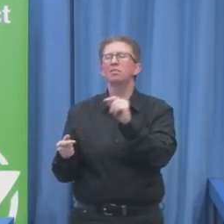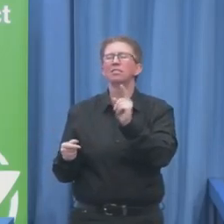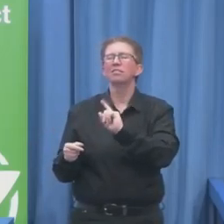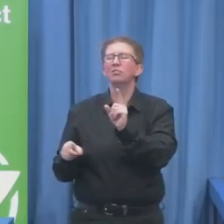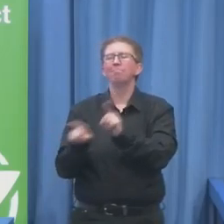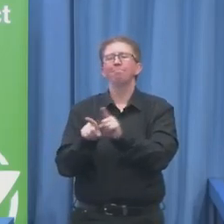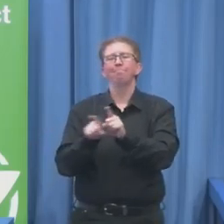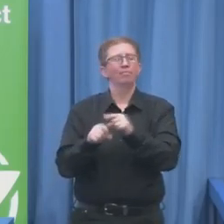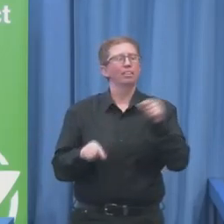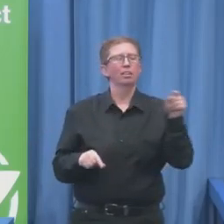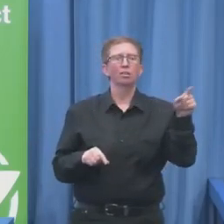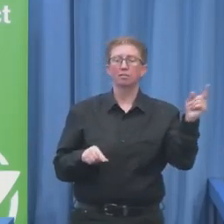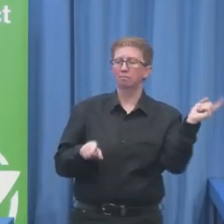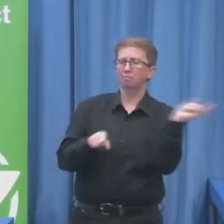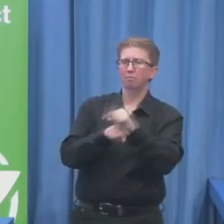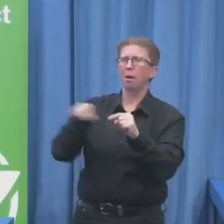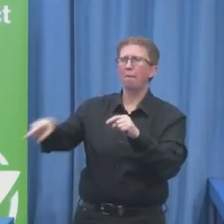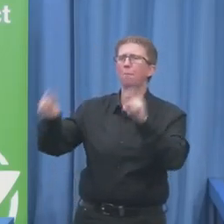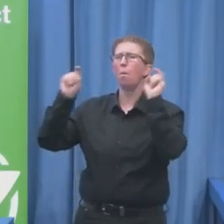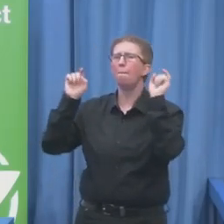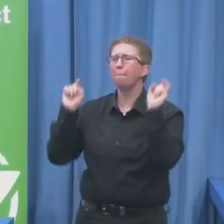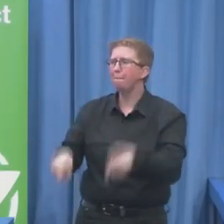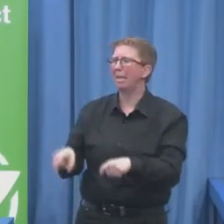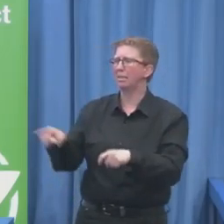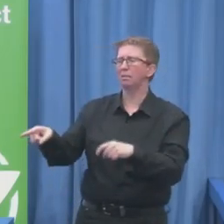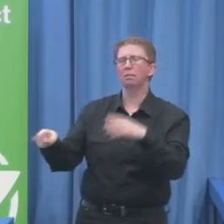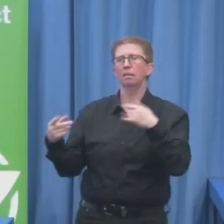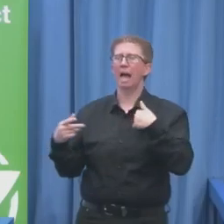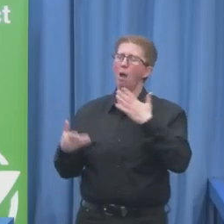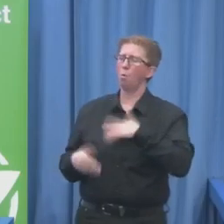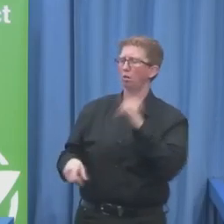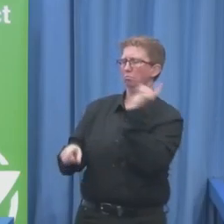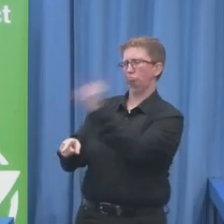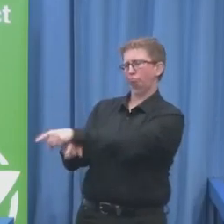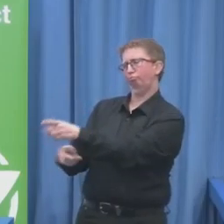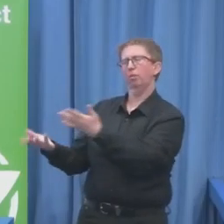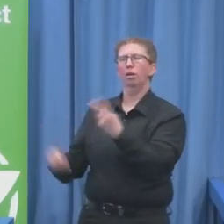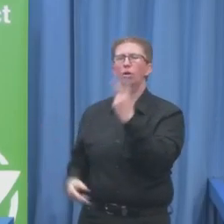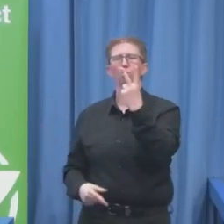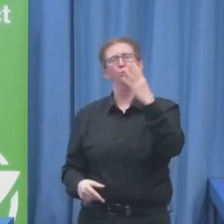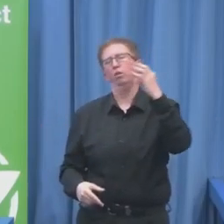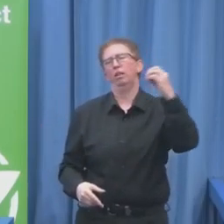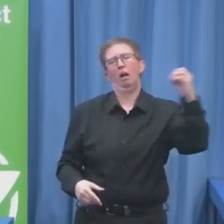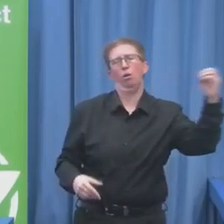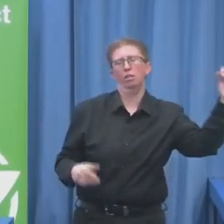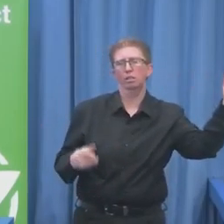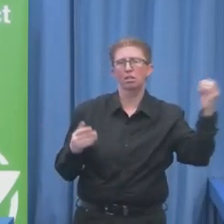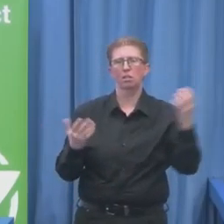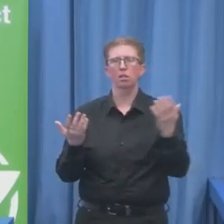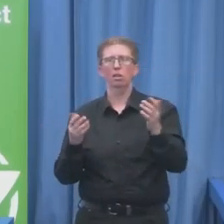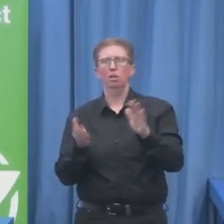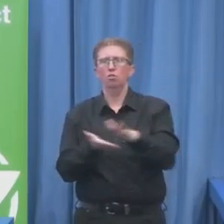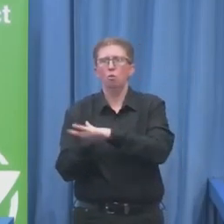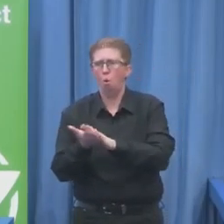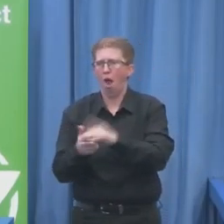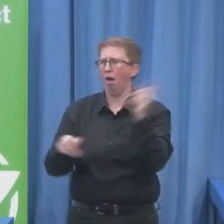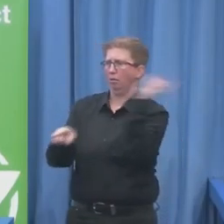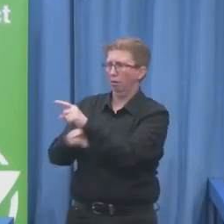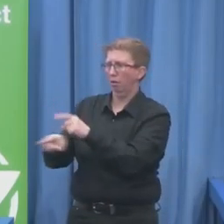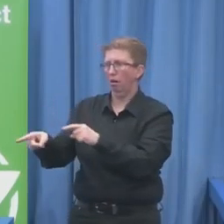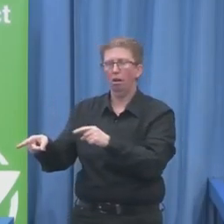Hi, I'm coming from Turkey. I asked to EICHLER.